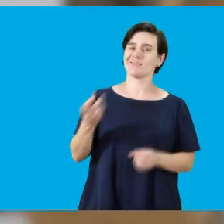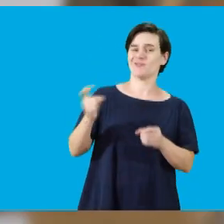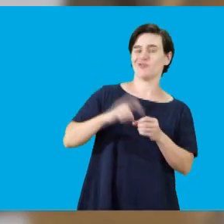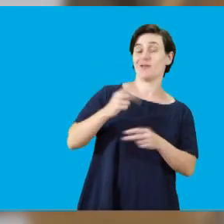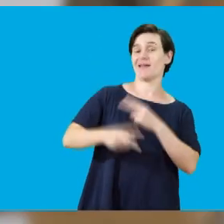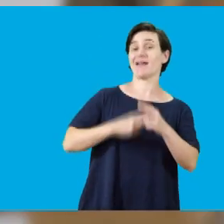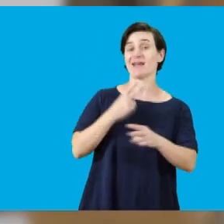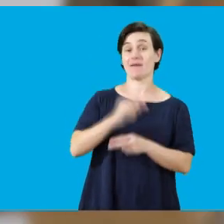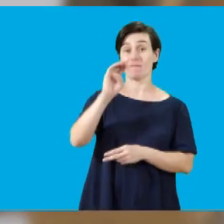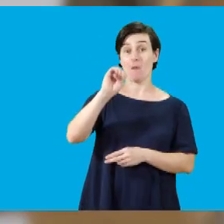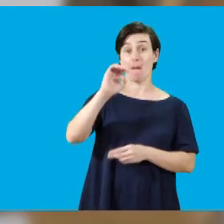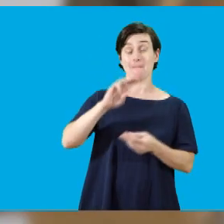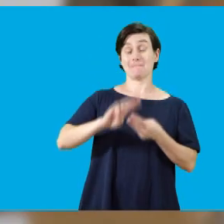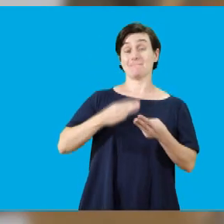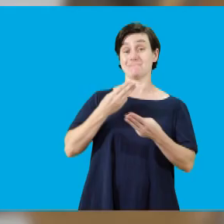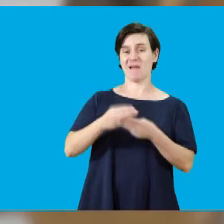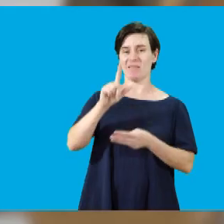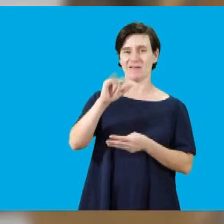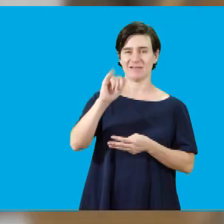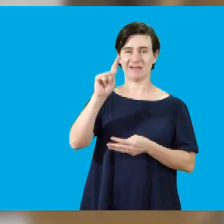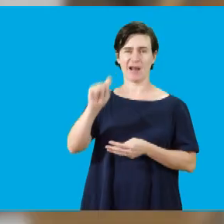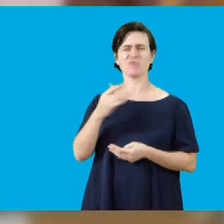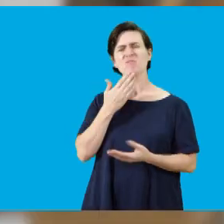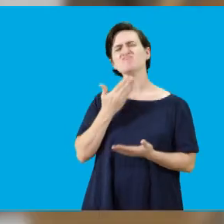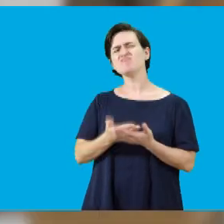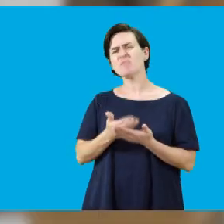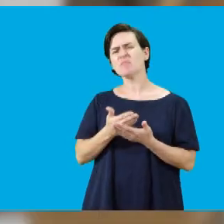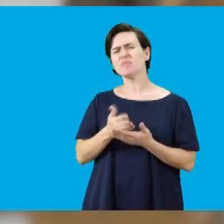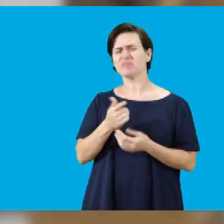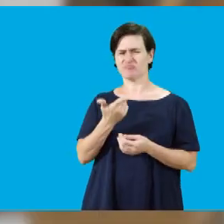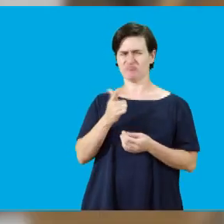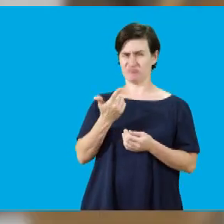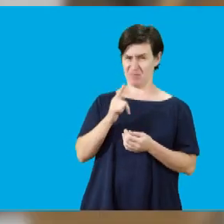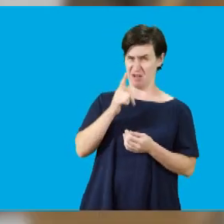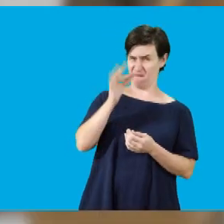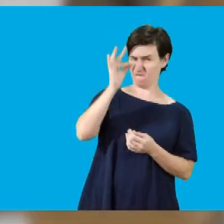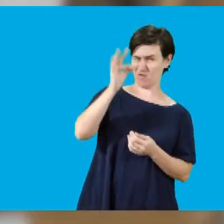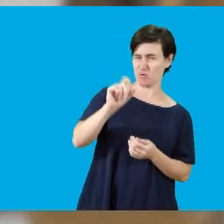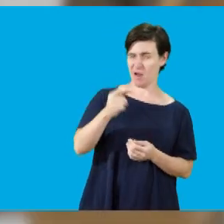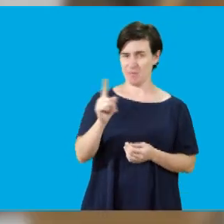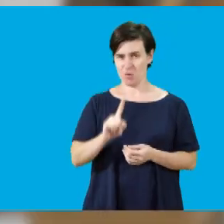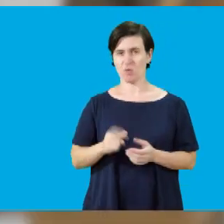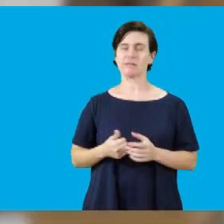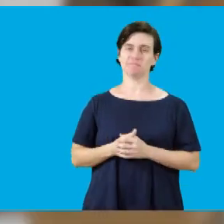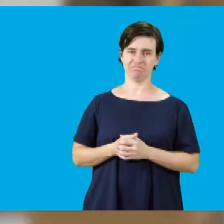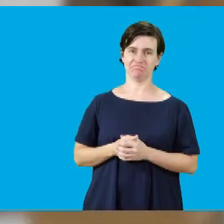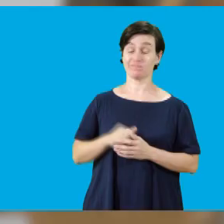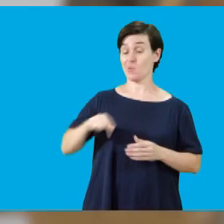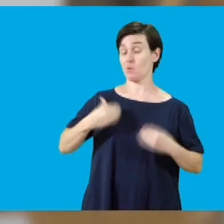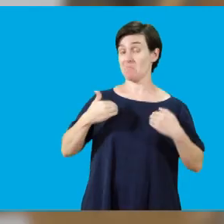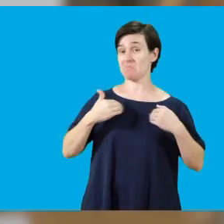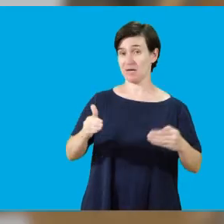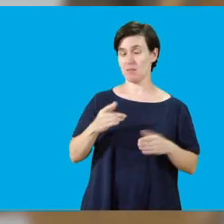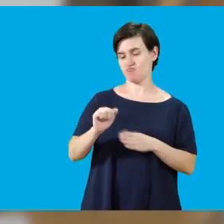learners, thank you for tuning in again for our math literacy class today on probability and predictions, the practice and